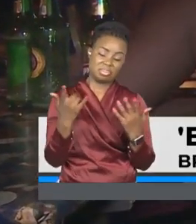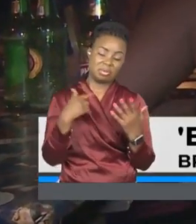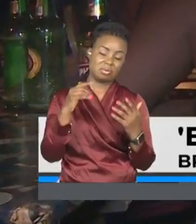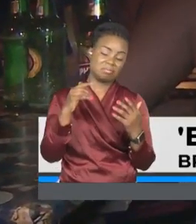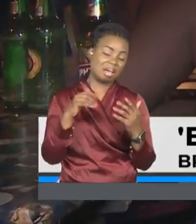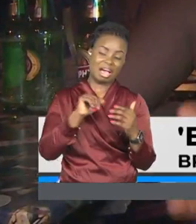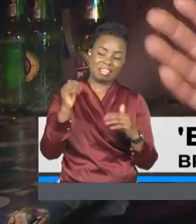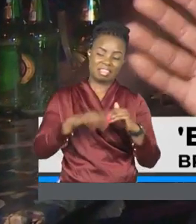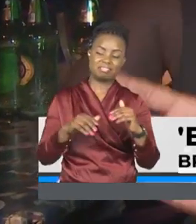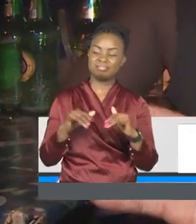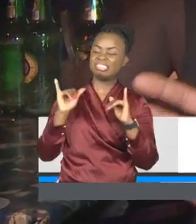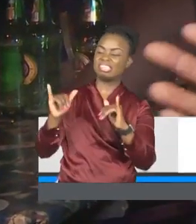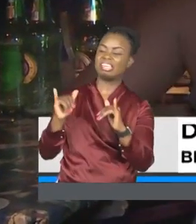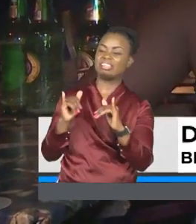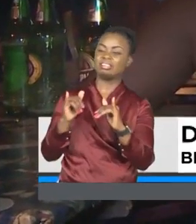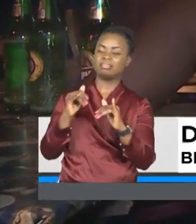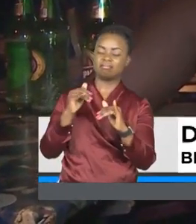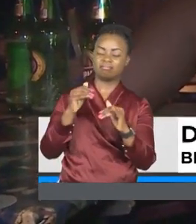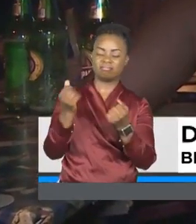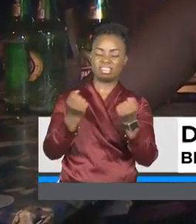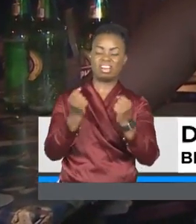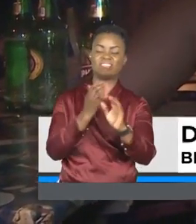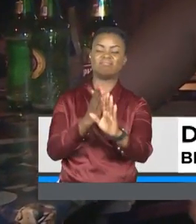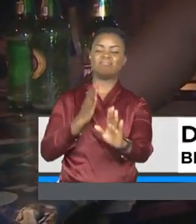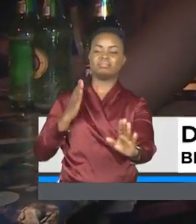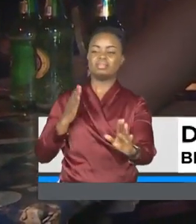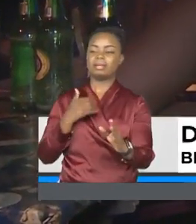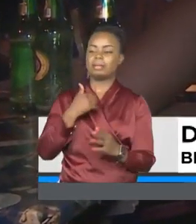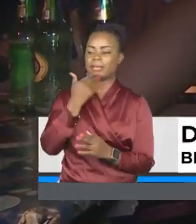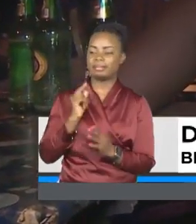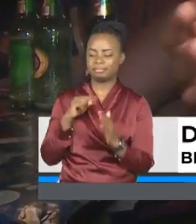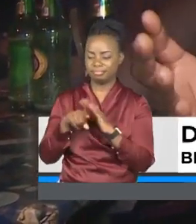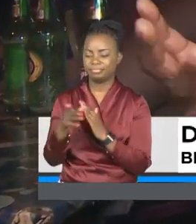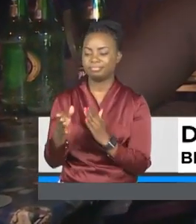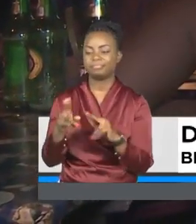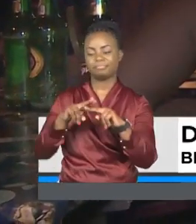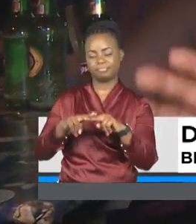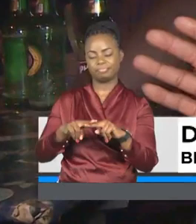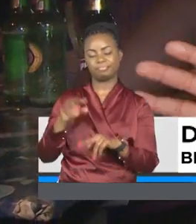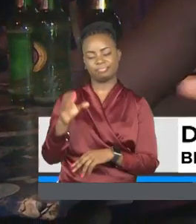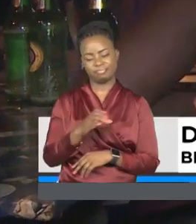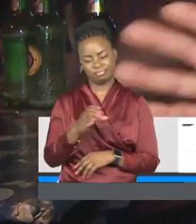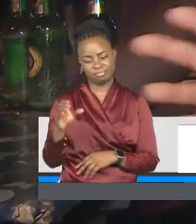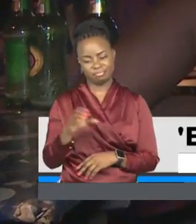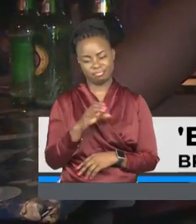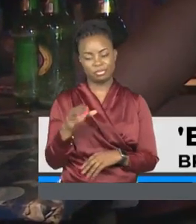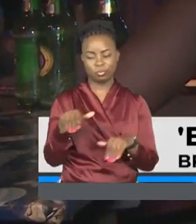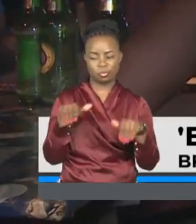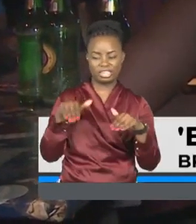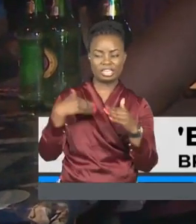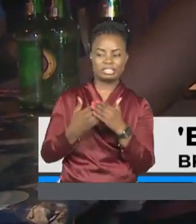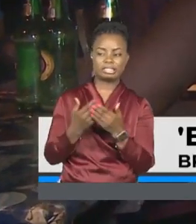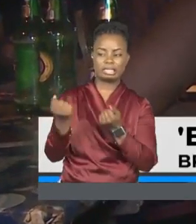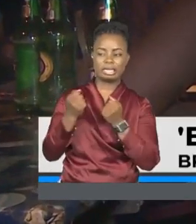traffic, I can spend time drinking beer here. The wear and tear, the bumpy ride, you